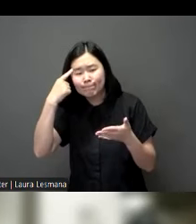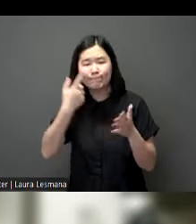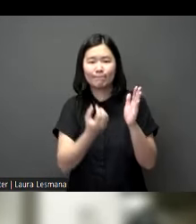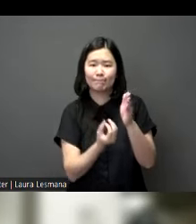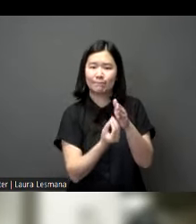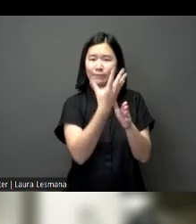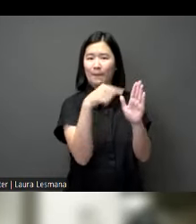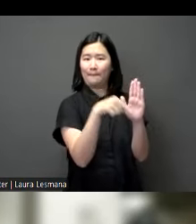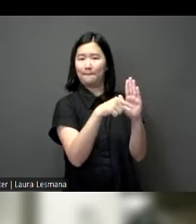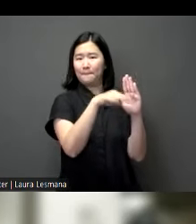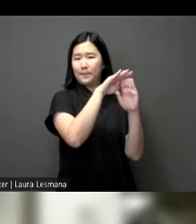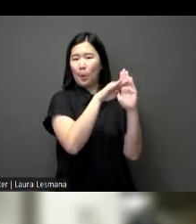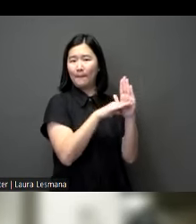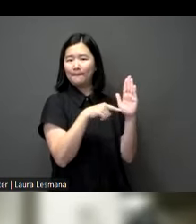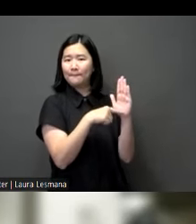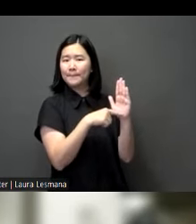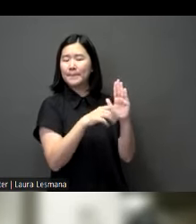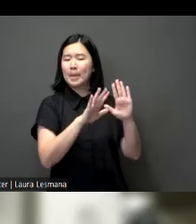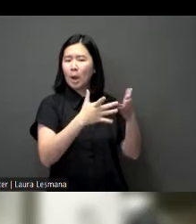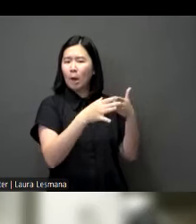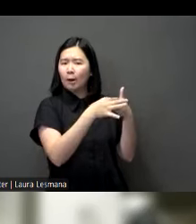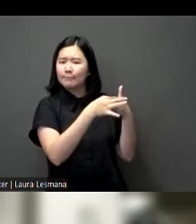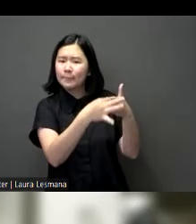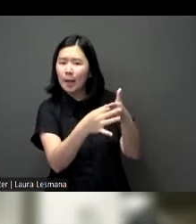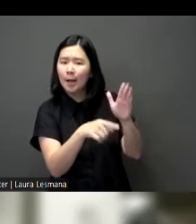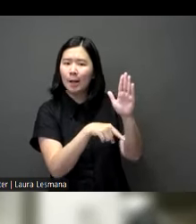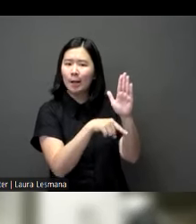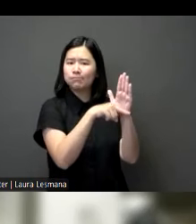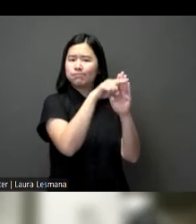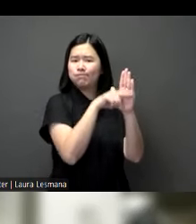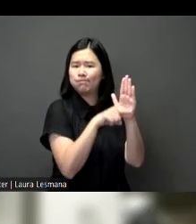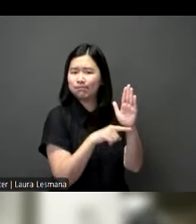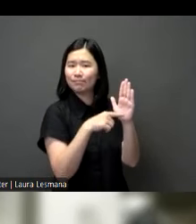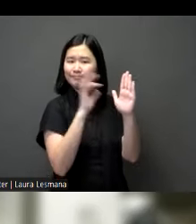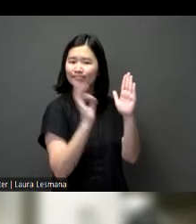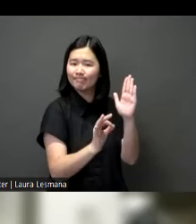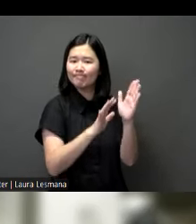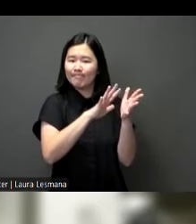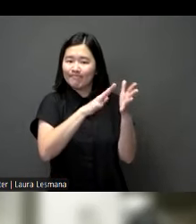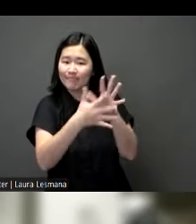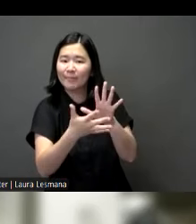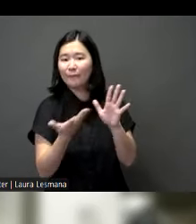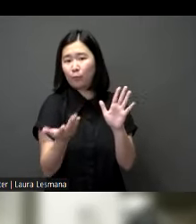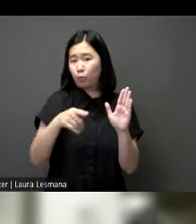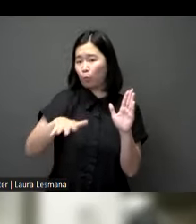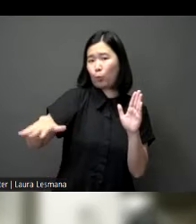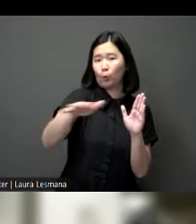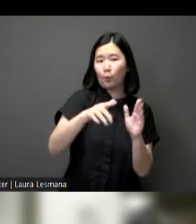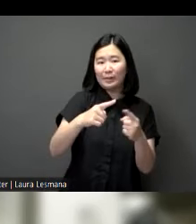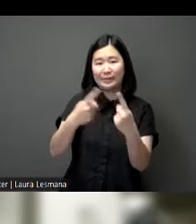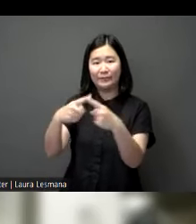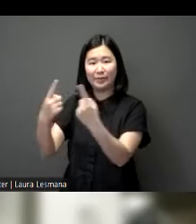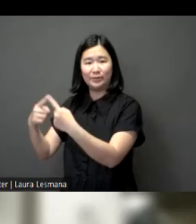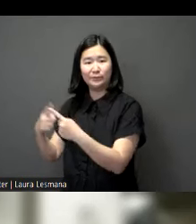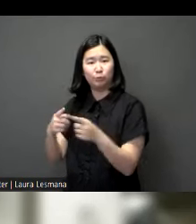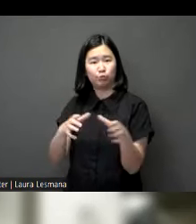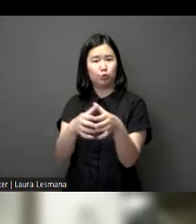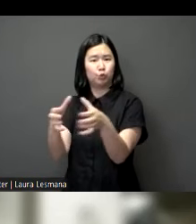was the cervical uterine cancer in something called the Explicit Guarantees in Health. This is